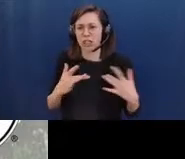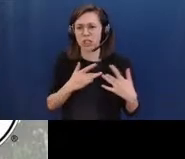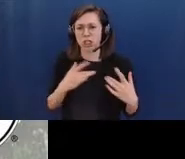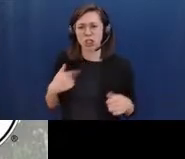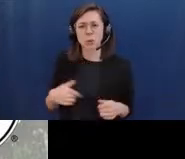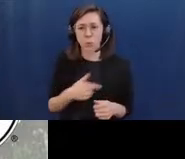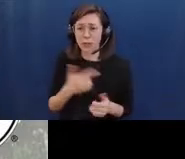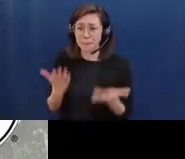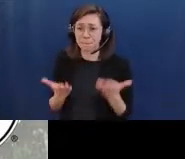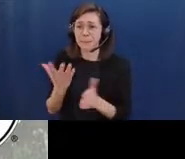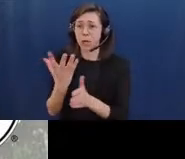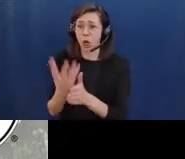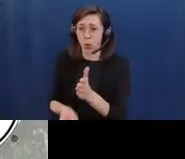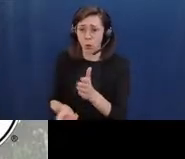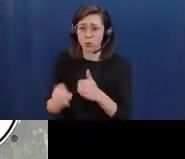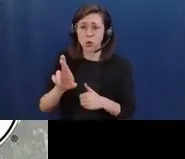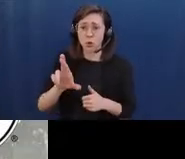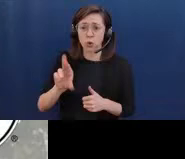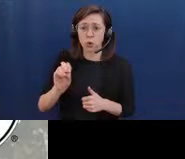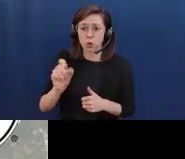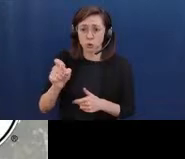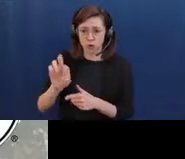Rock.